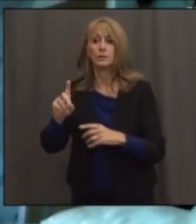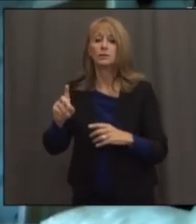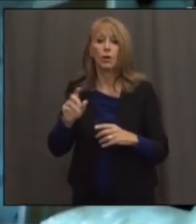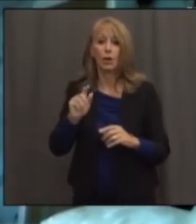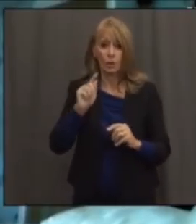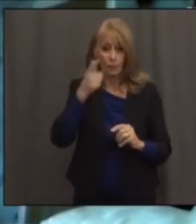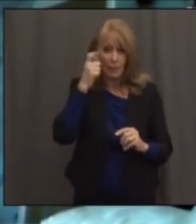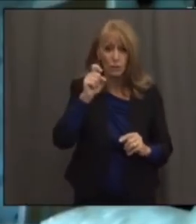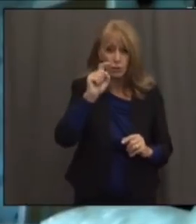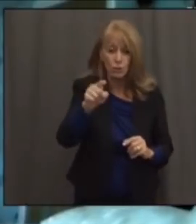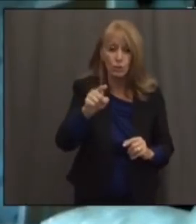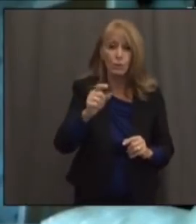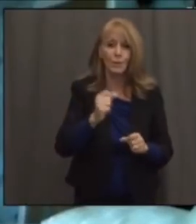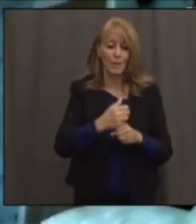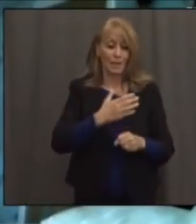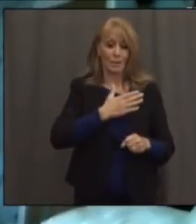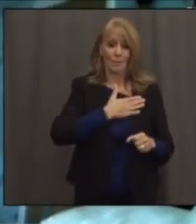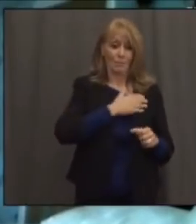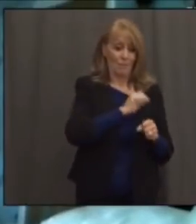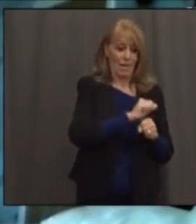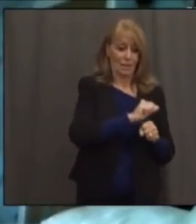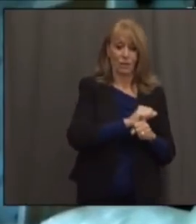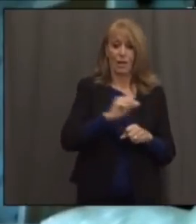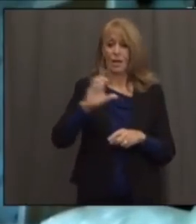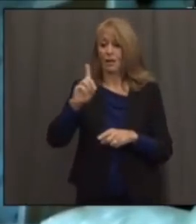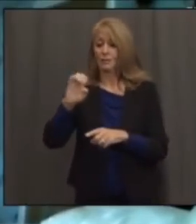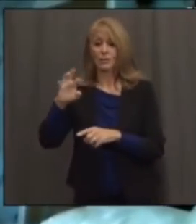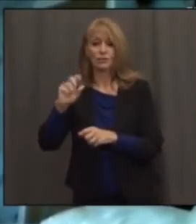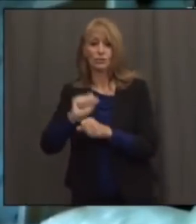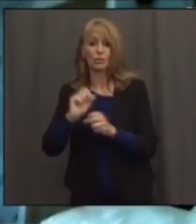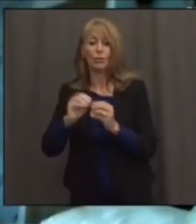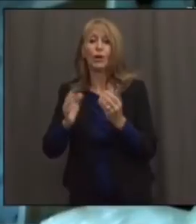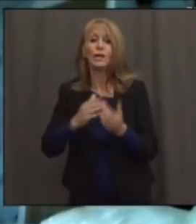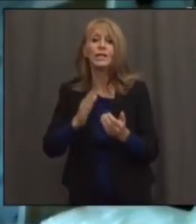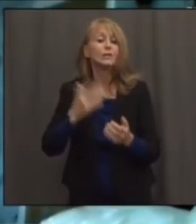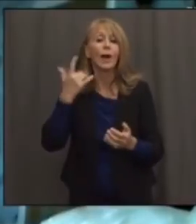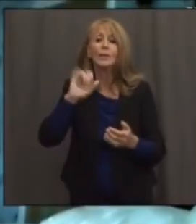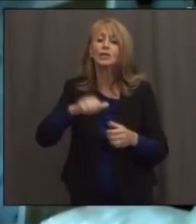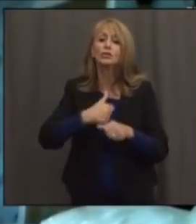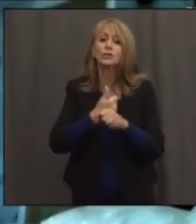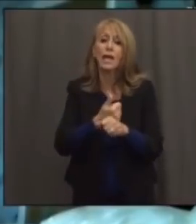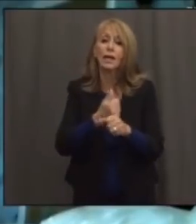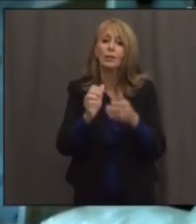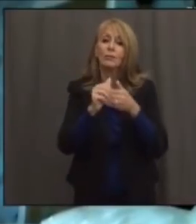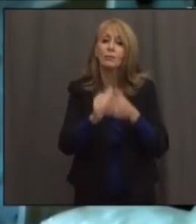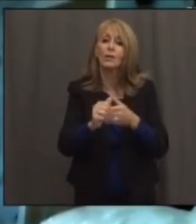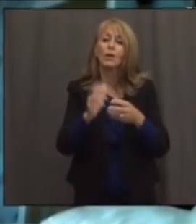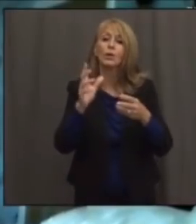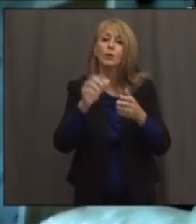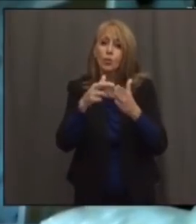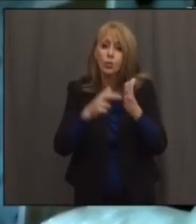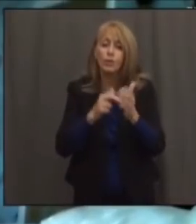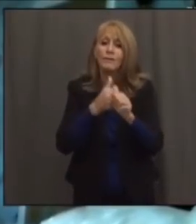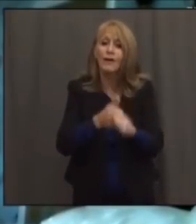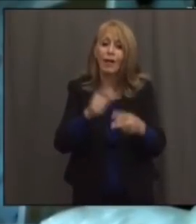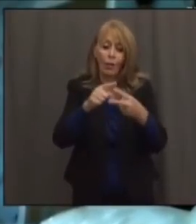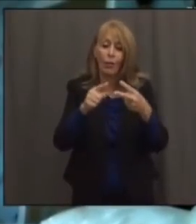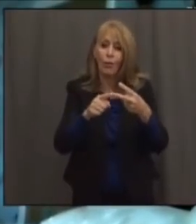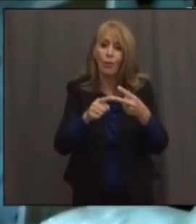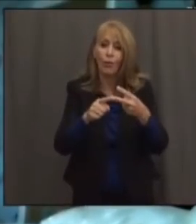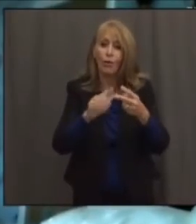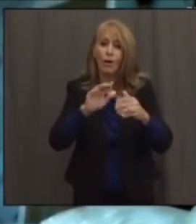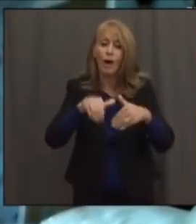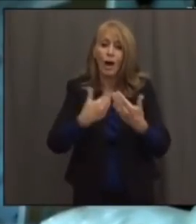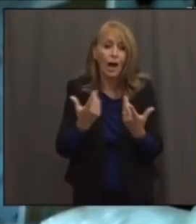my job was made easy by really setting out those guiding principles about how we're going to address